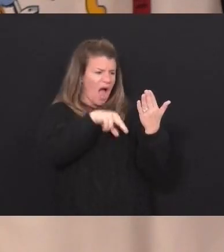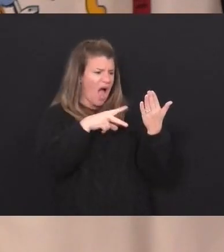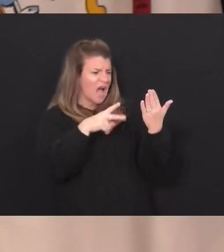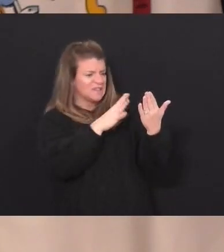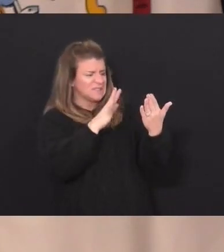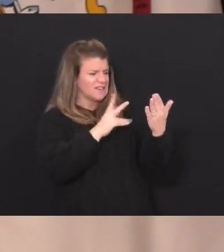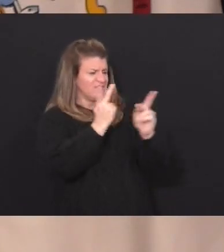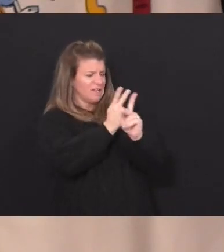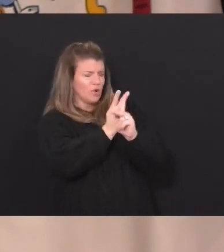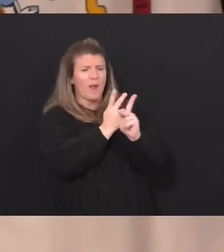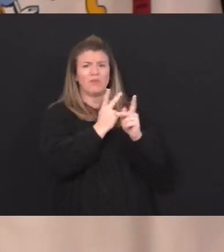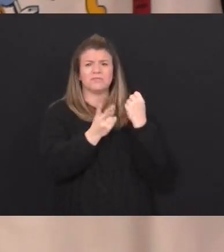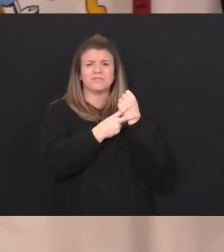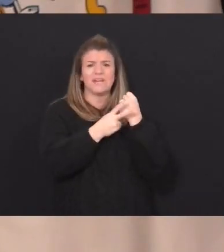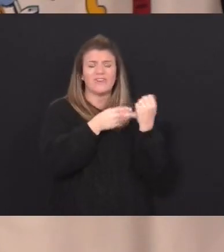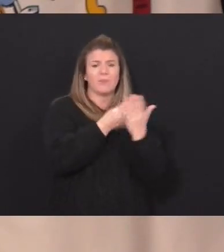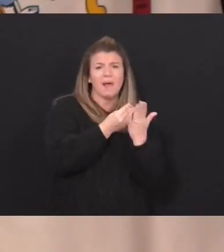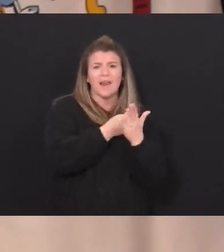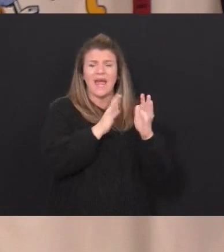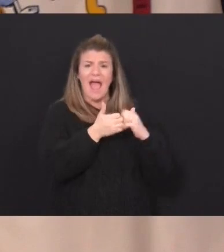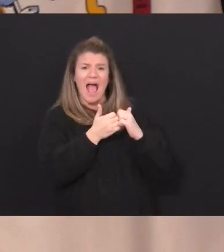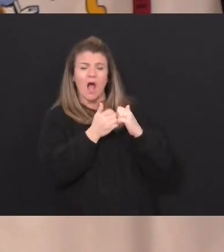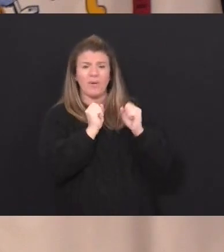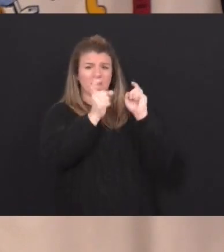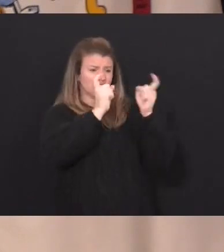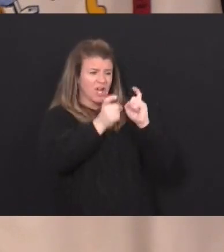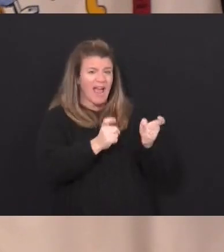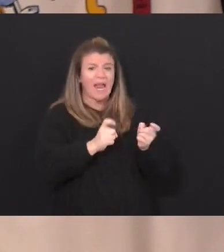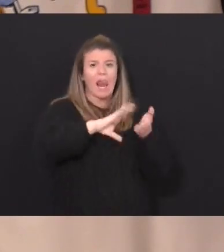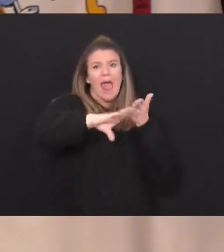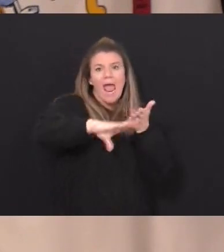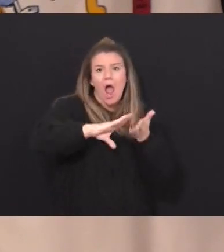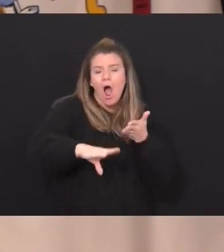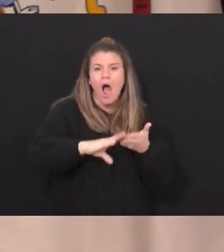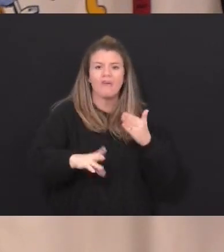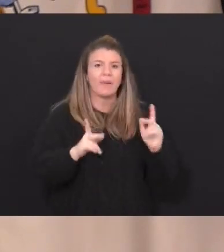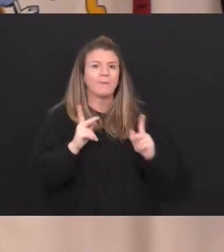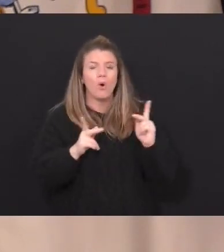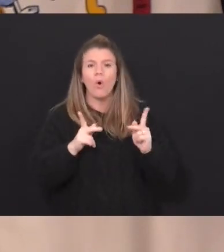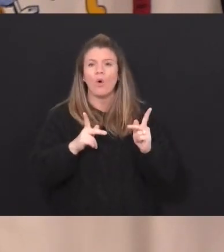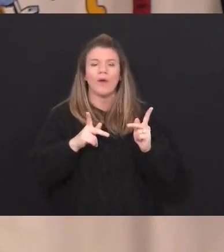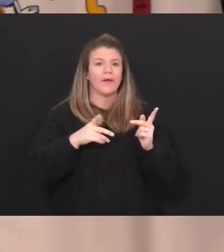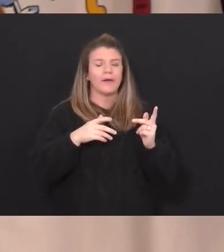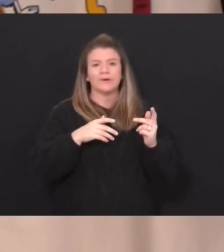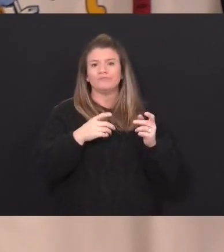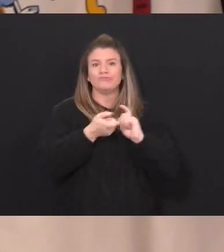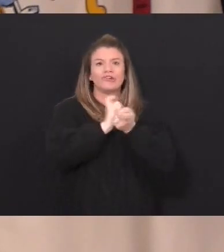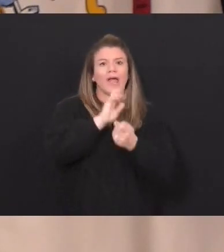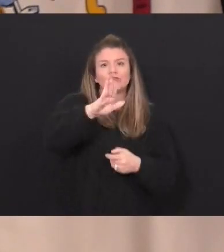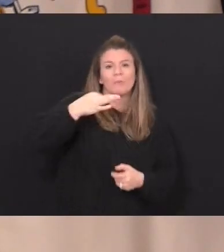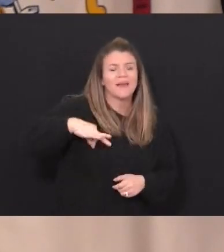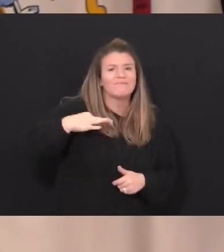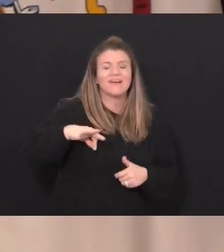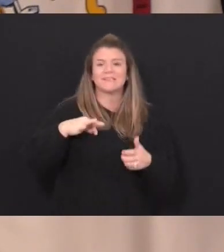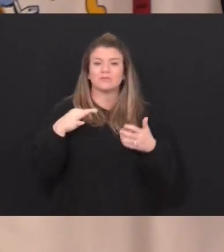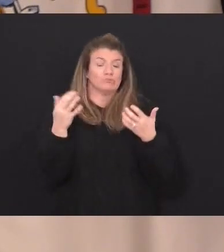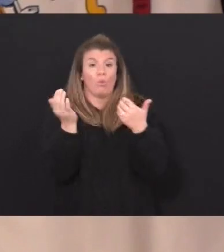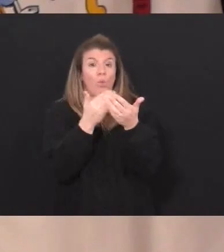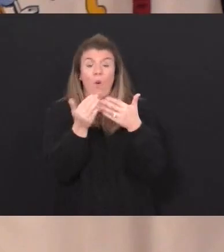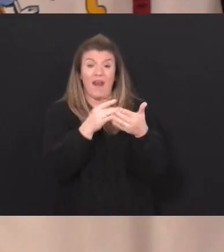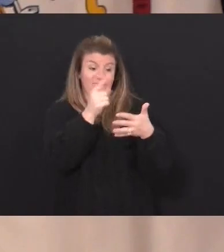and basically having to go in and lay people off, cut people's benefits, whatever it may be. And there was